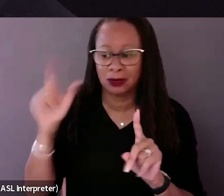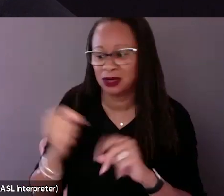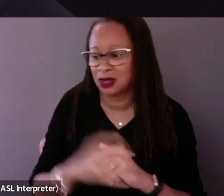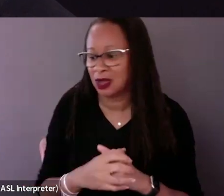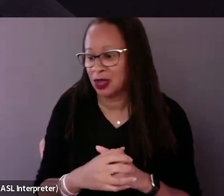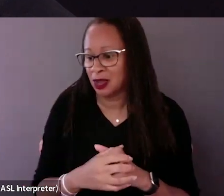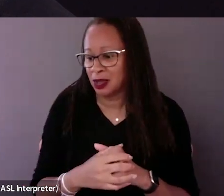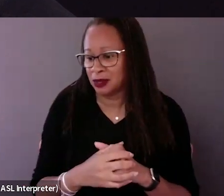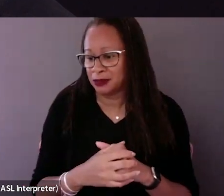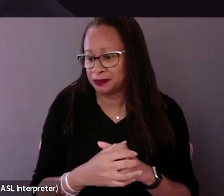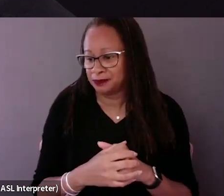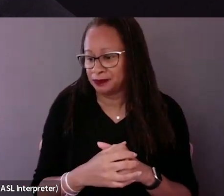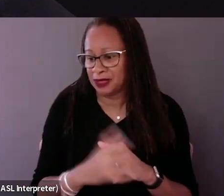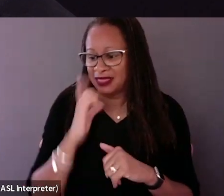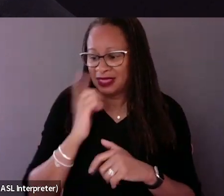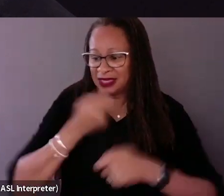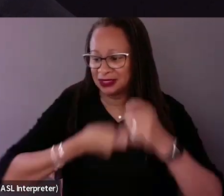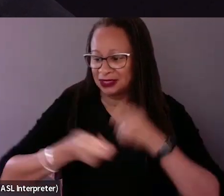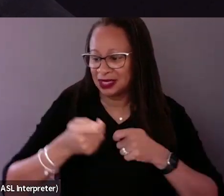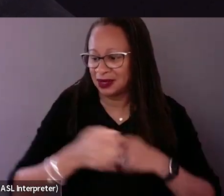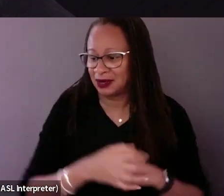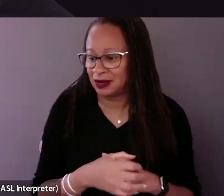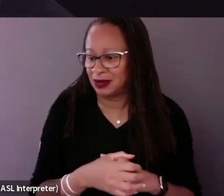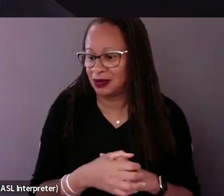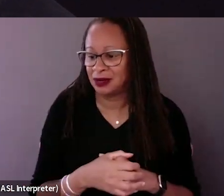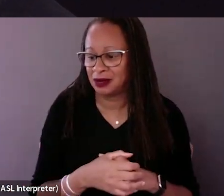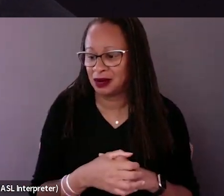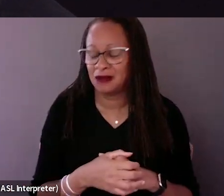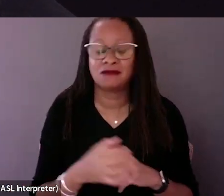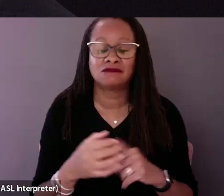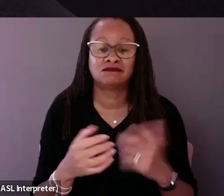I think that in lieu of a recent event,